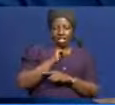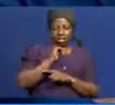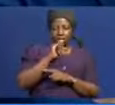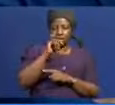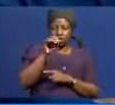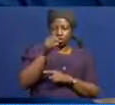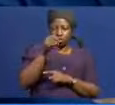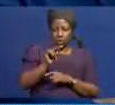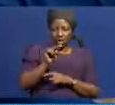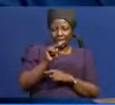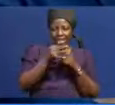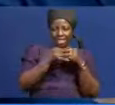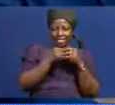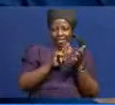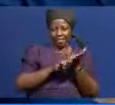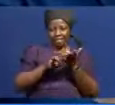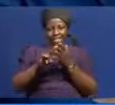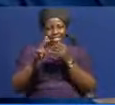8:7.